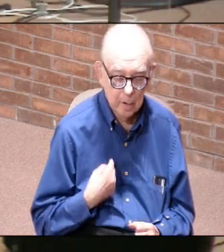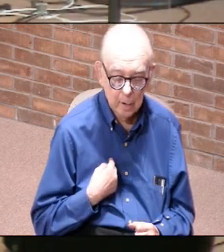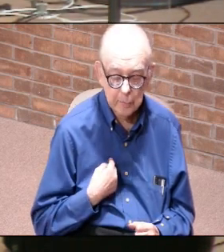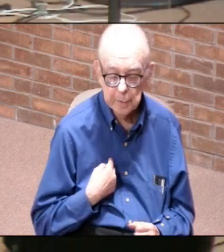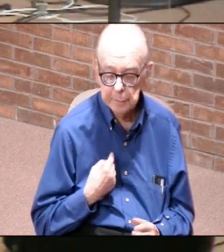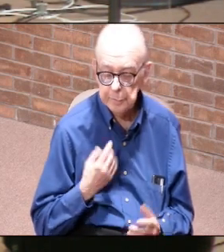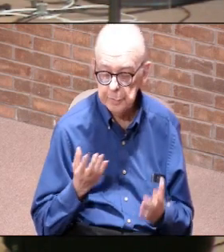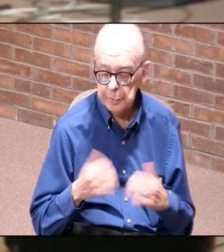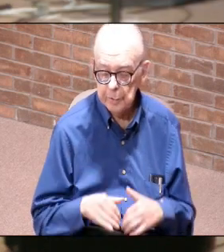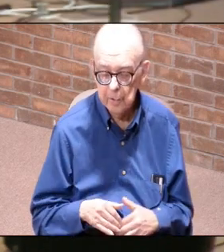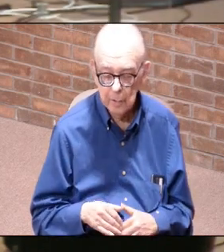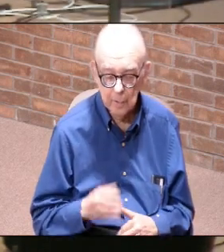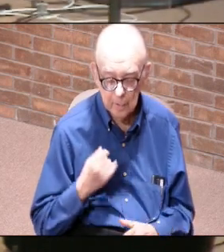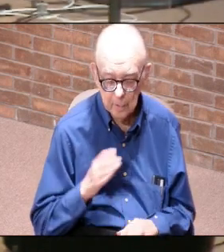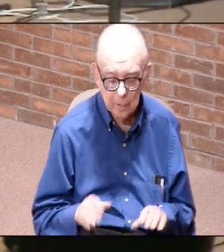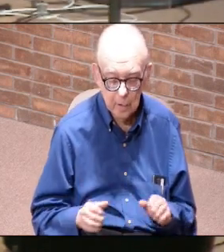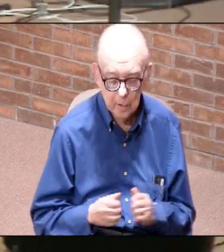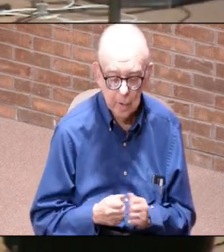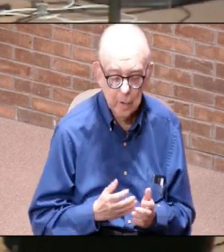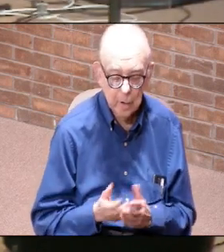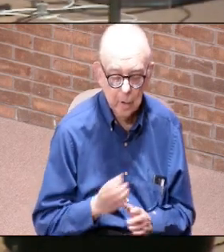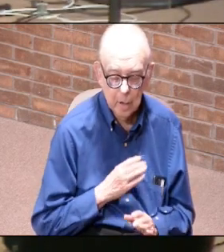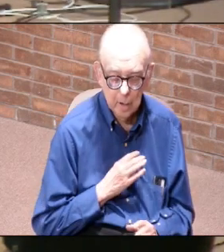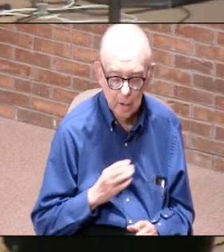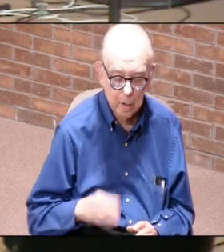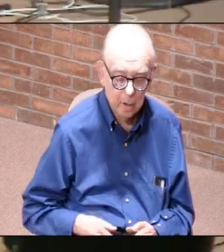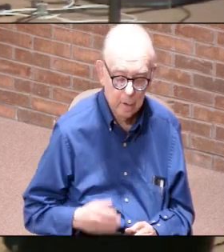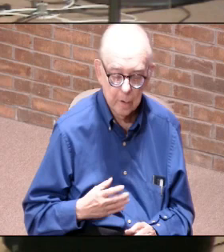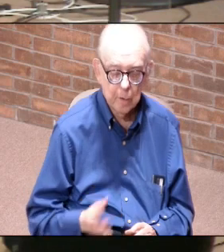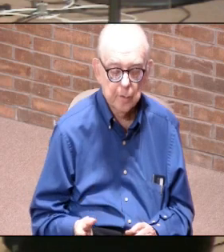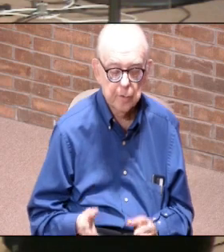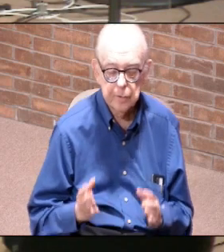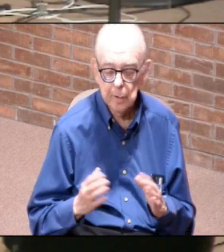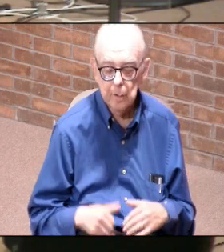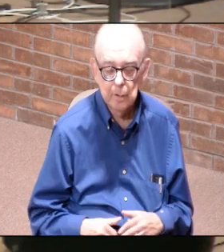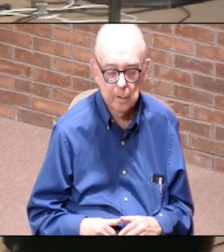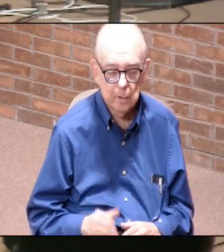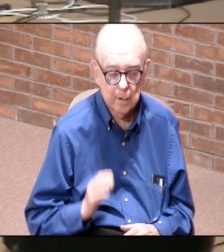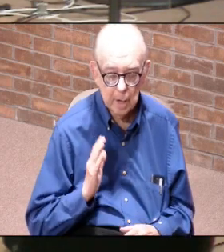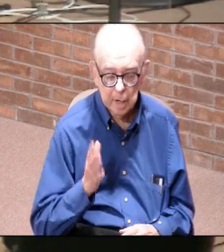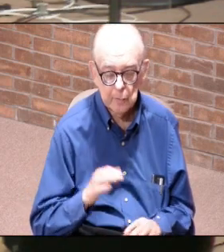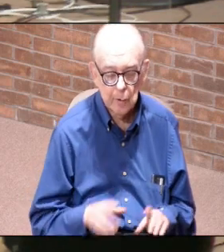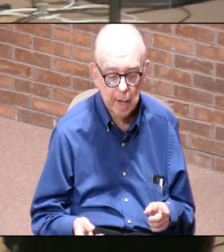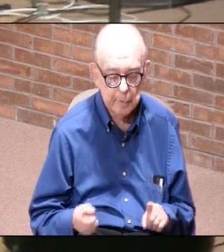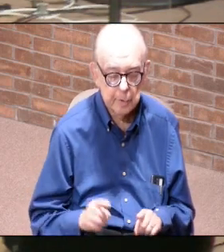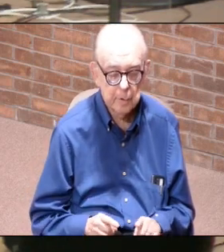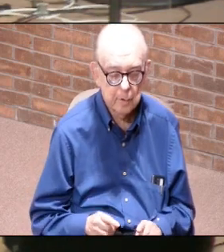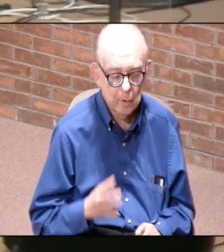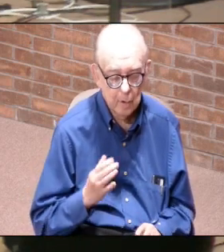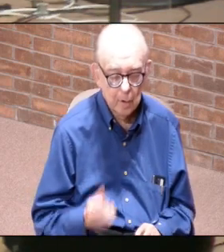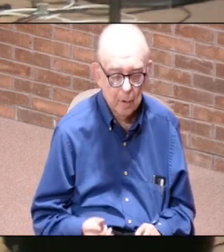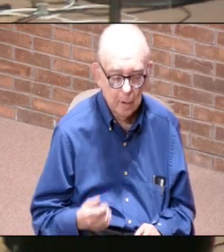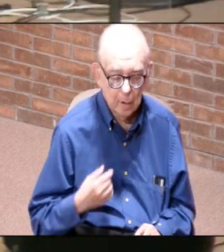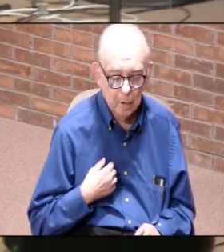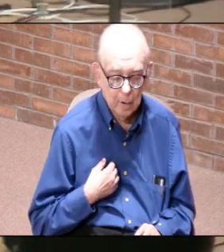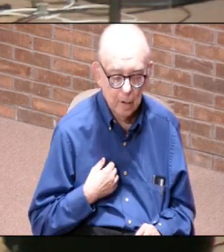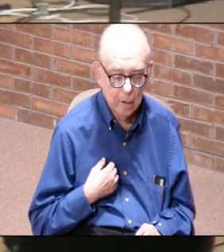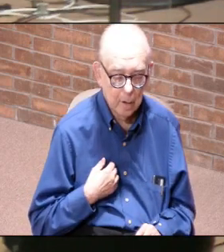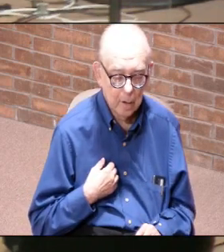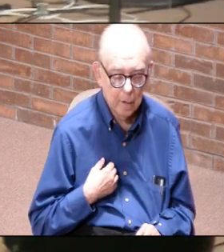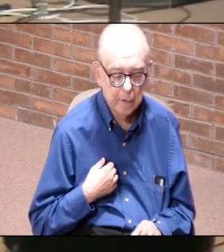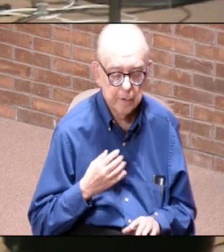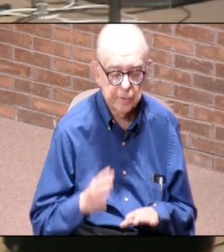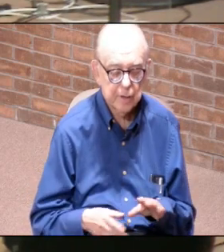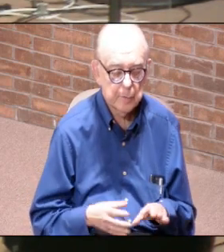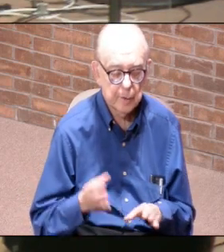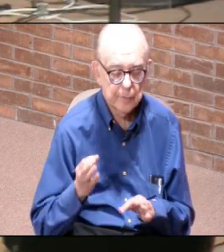out. But if I'm doing it through Christ, there is no burnout and it will be done. Because why? I'm a step of